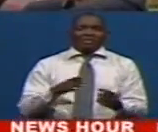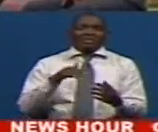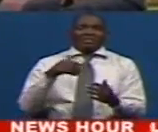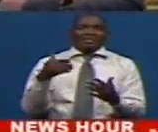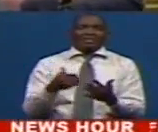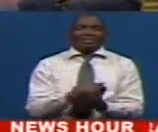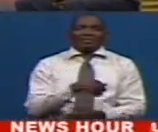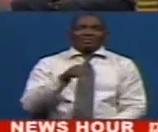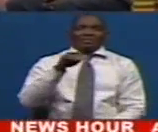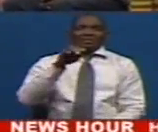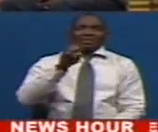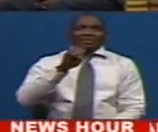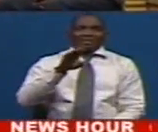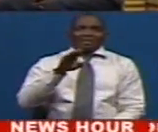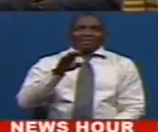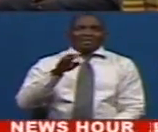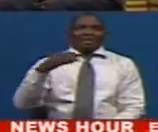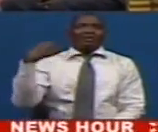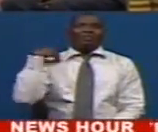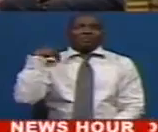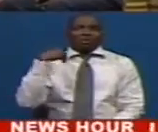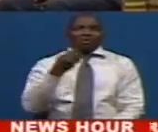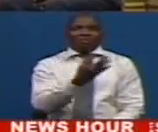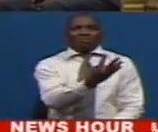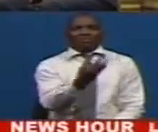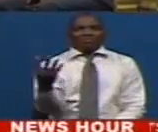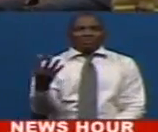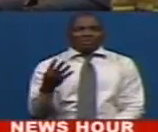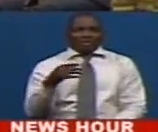Do in the name of the Almighty God swear.